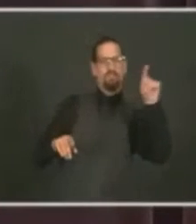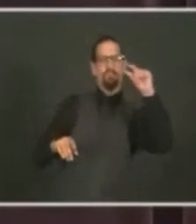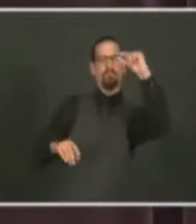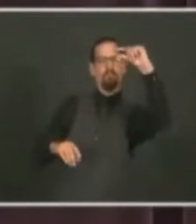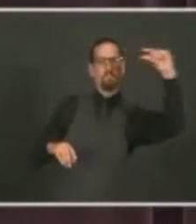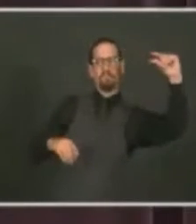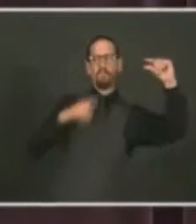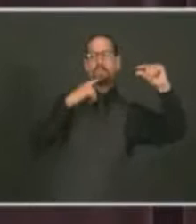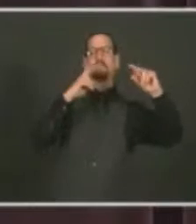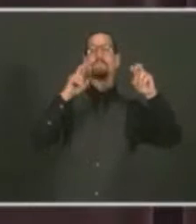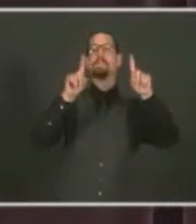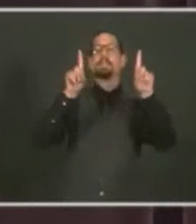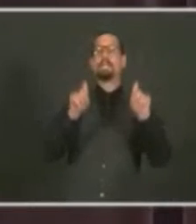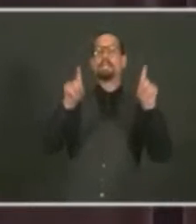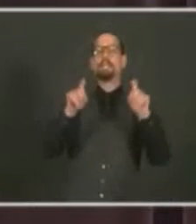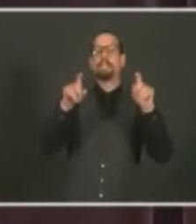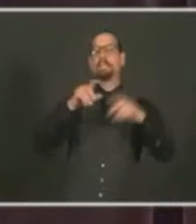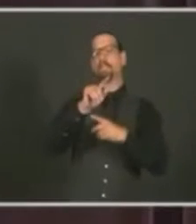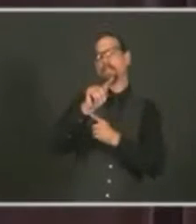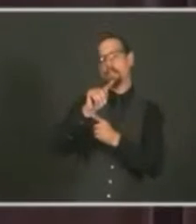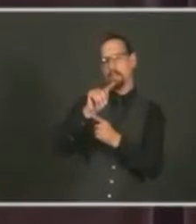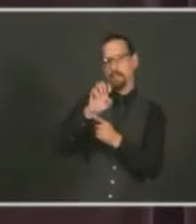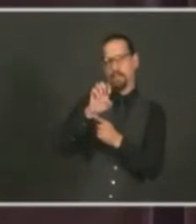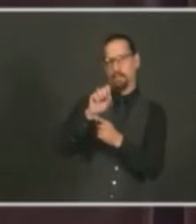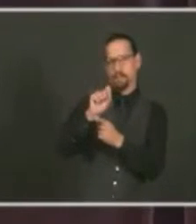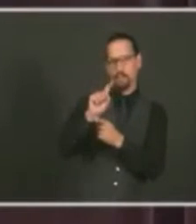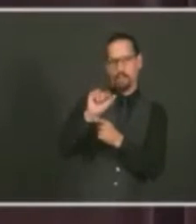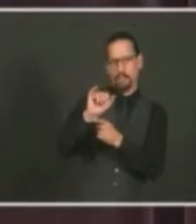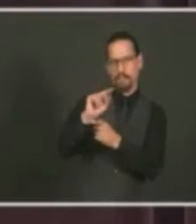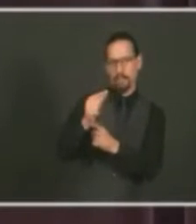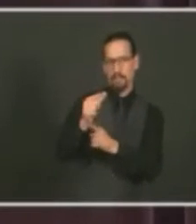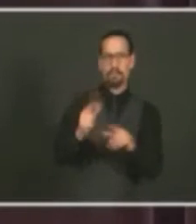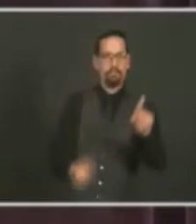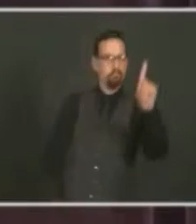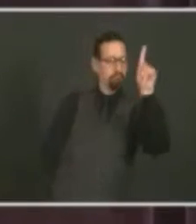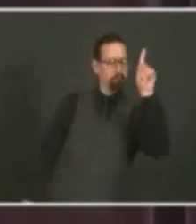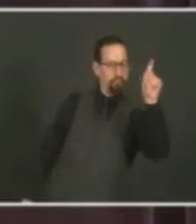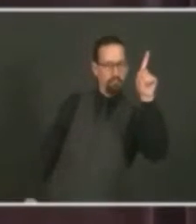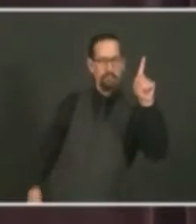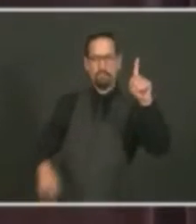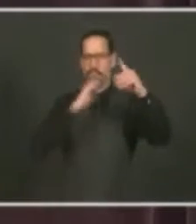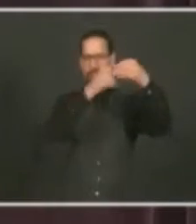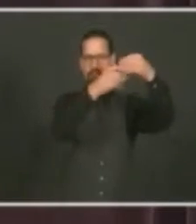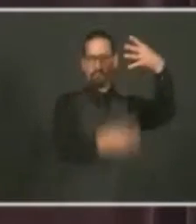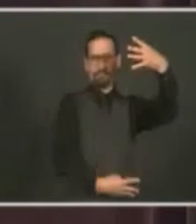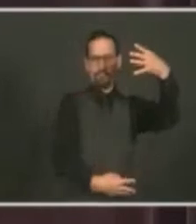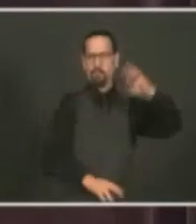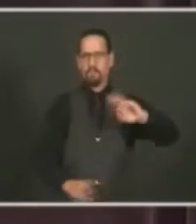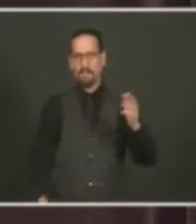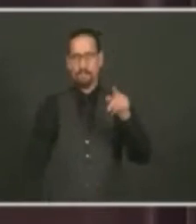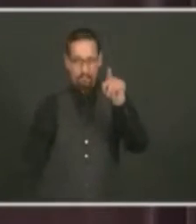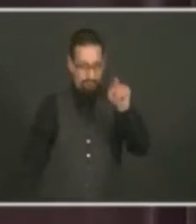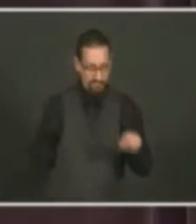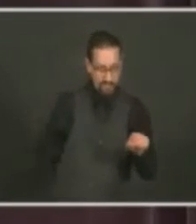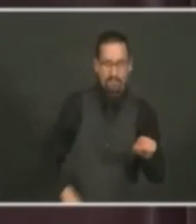roughly 163 K through 12 cases to date total.